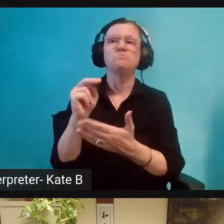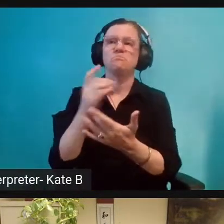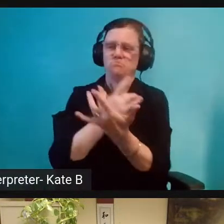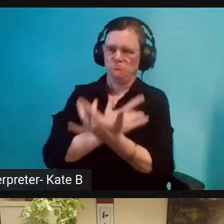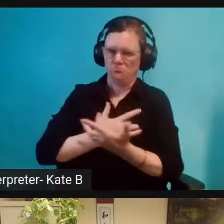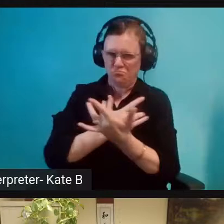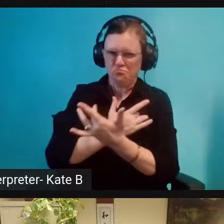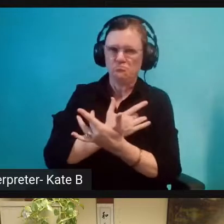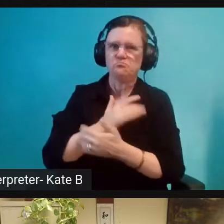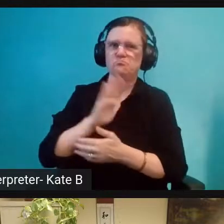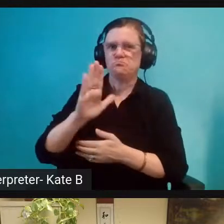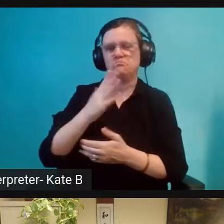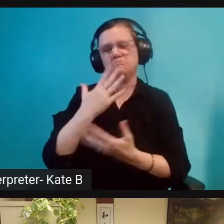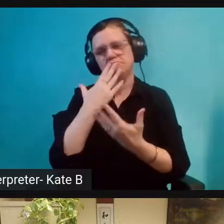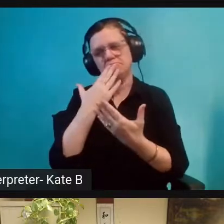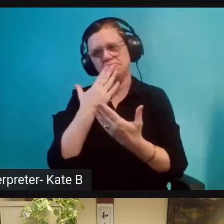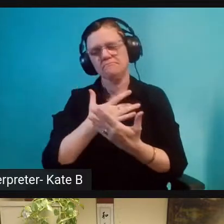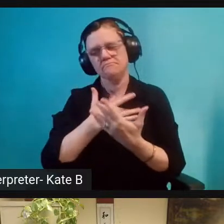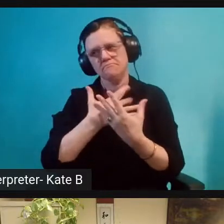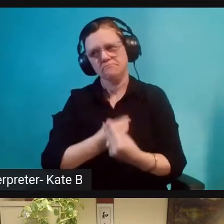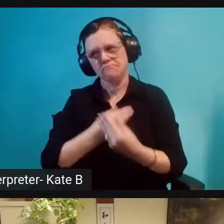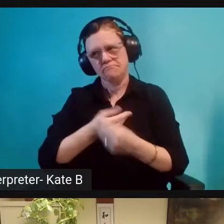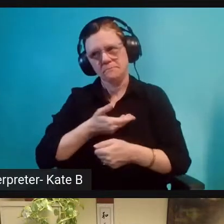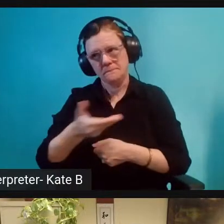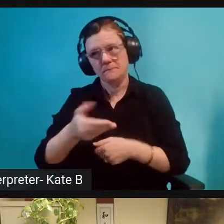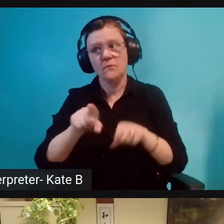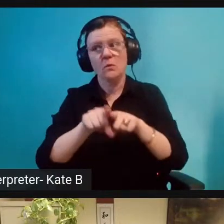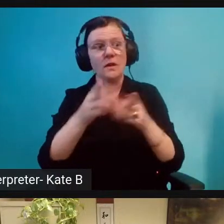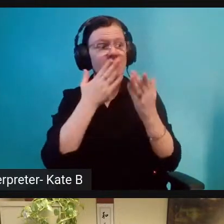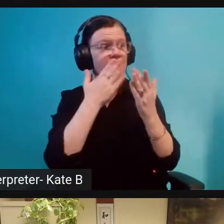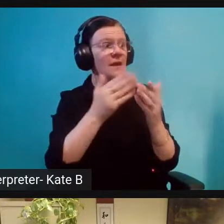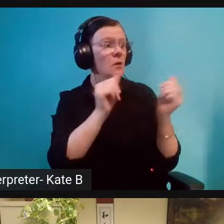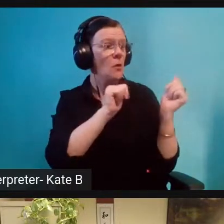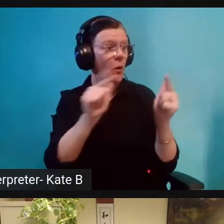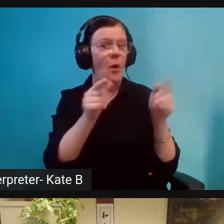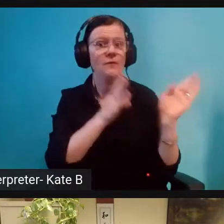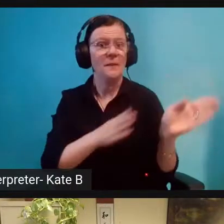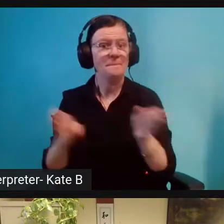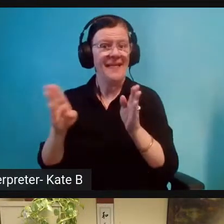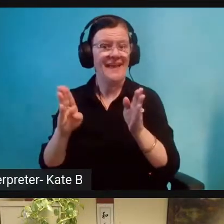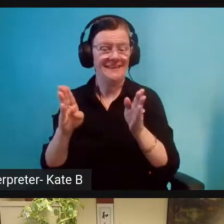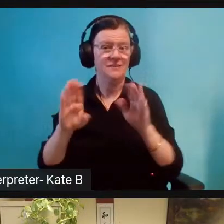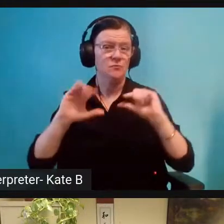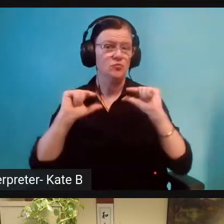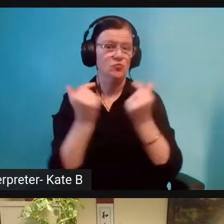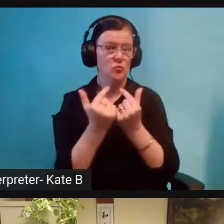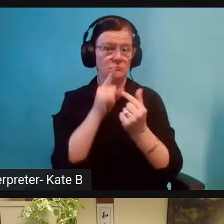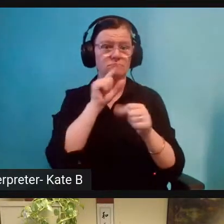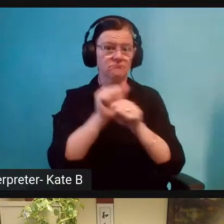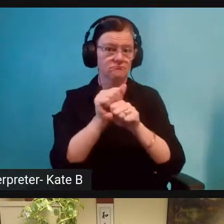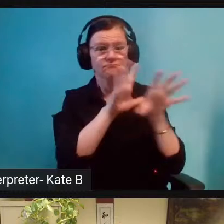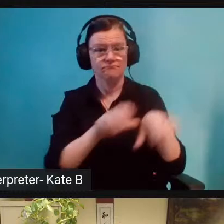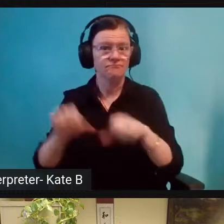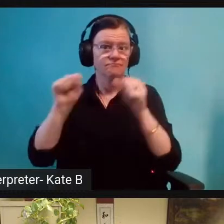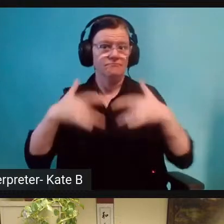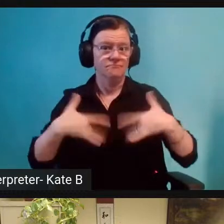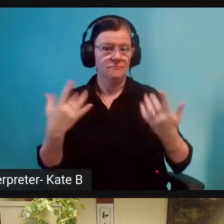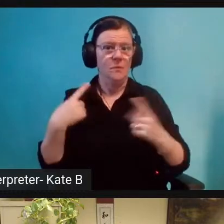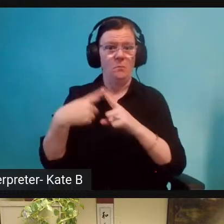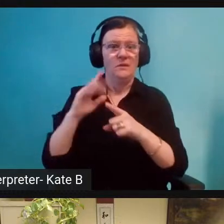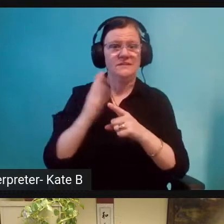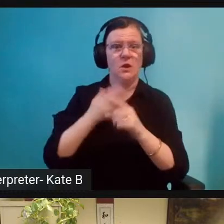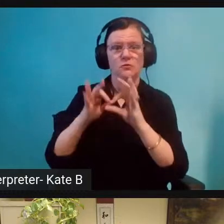Appreciate the kind introduction. And also thank you to the many members of the planning group who organized this session and to our